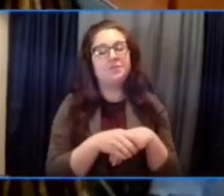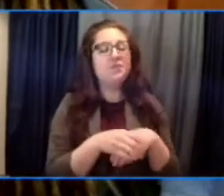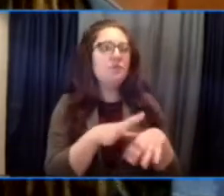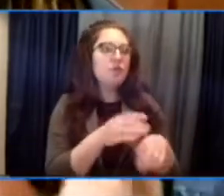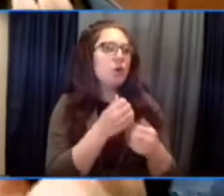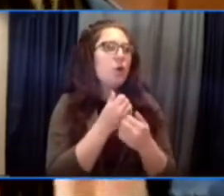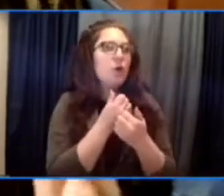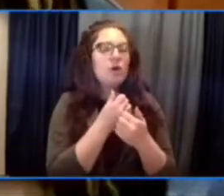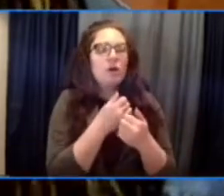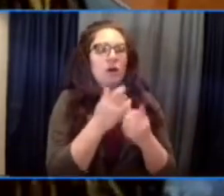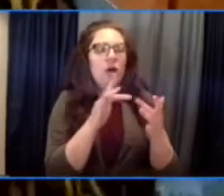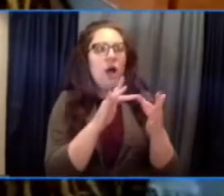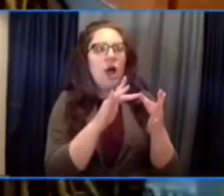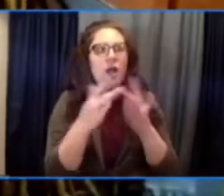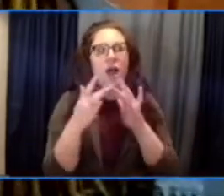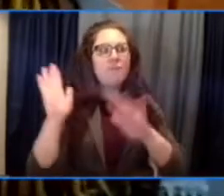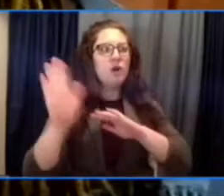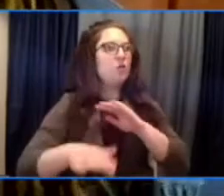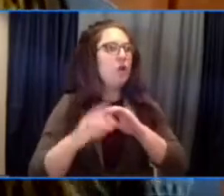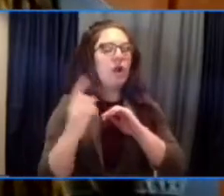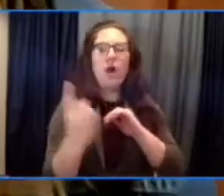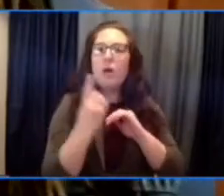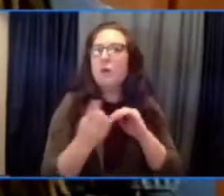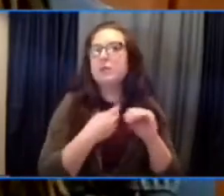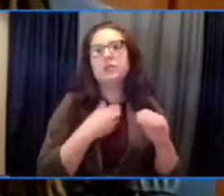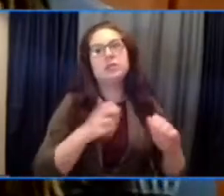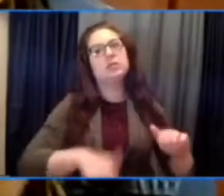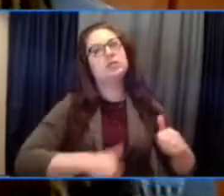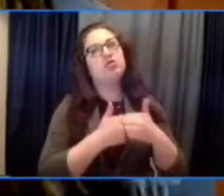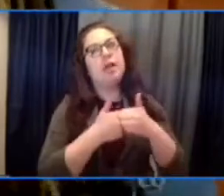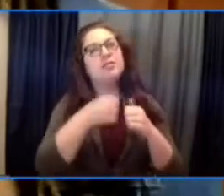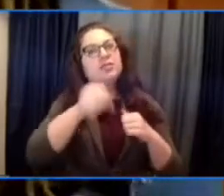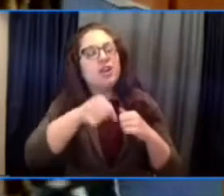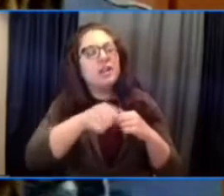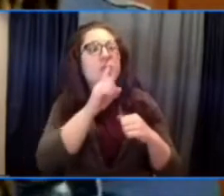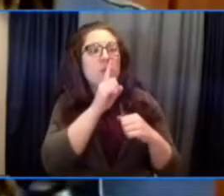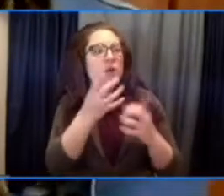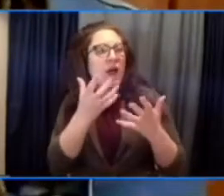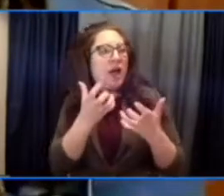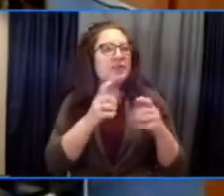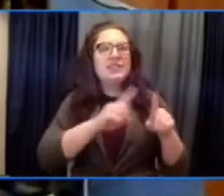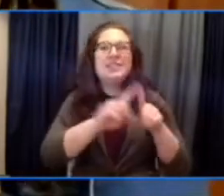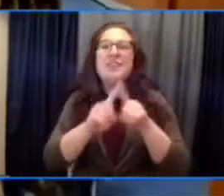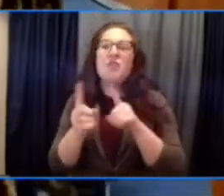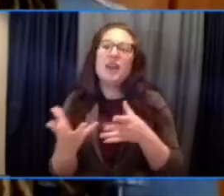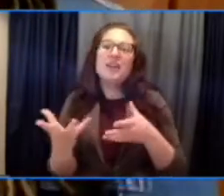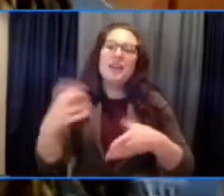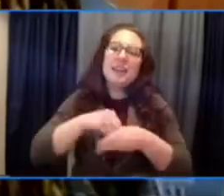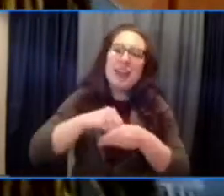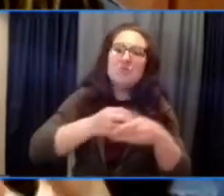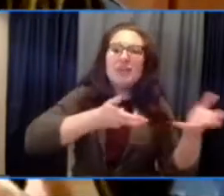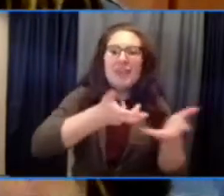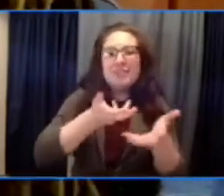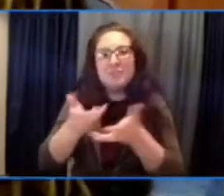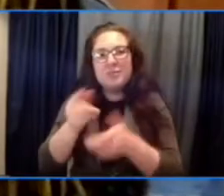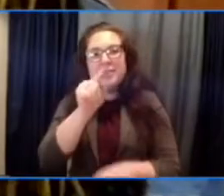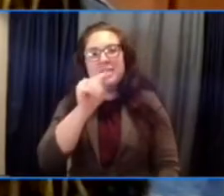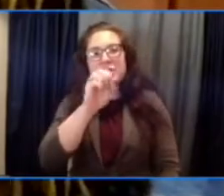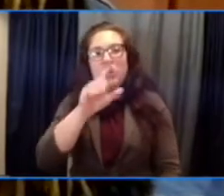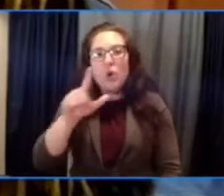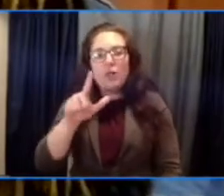hard, but we have great engagement tools for this conference. So just take a minute and look at your left side of your screen here. There are